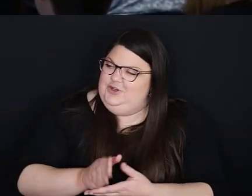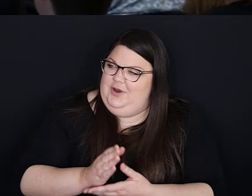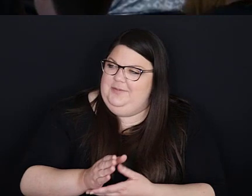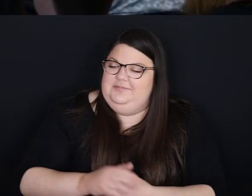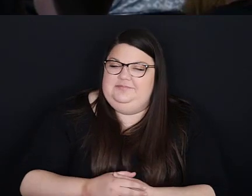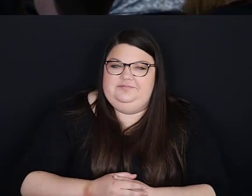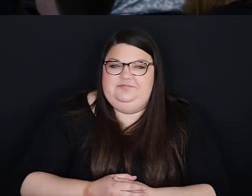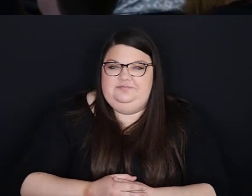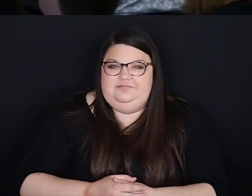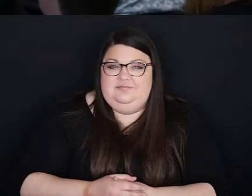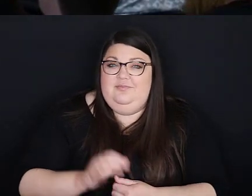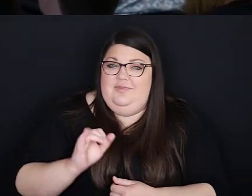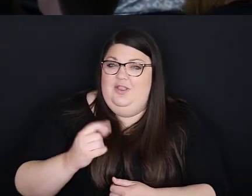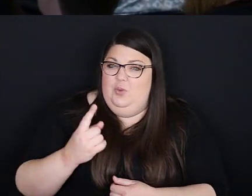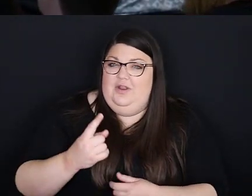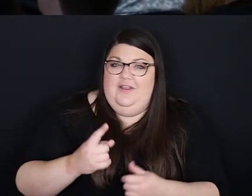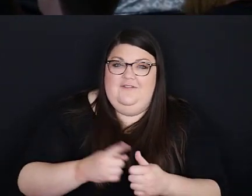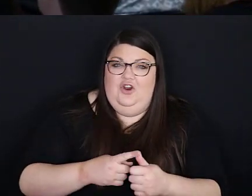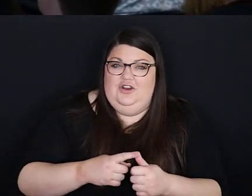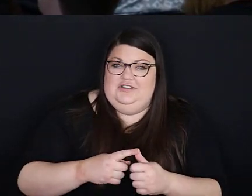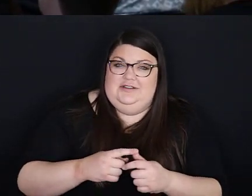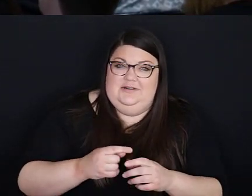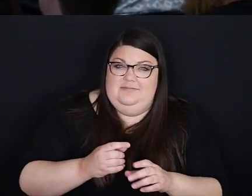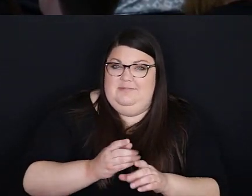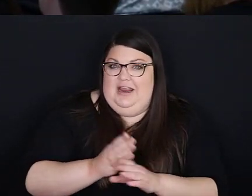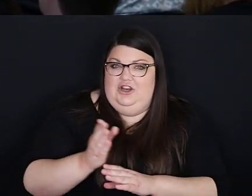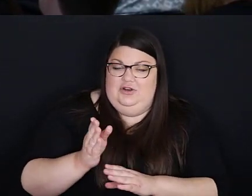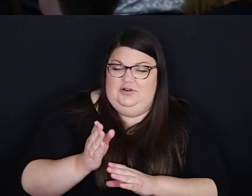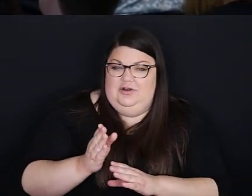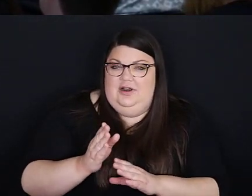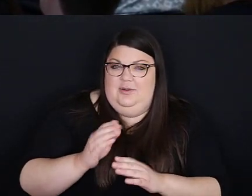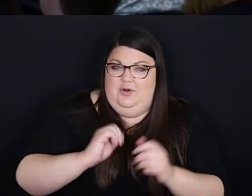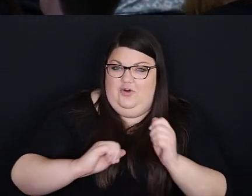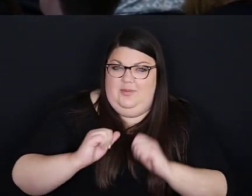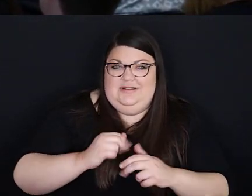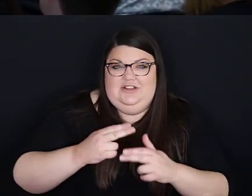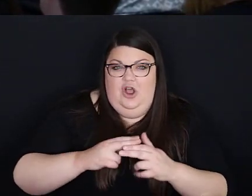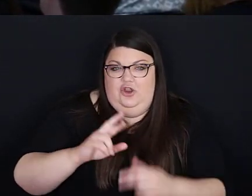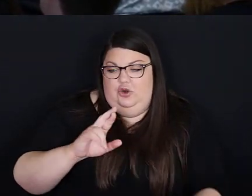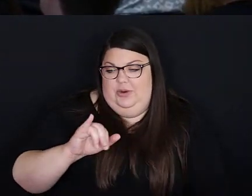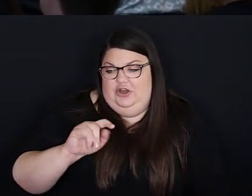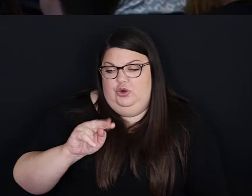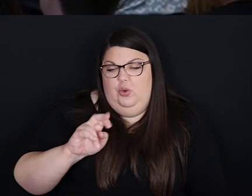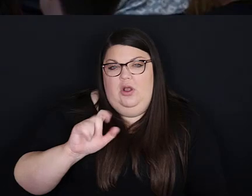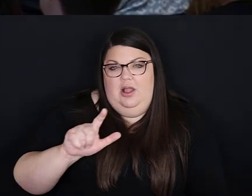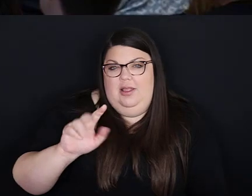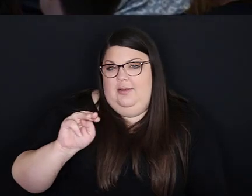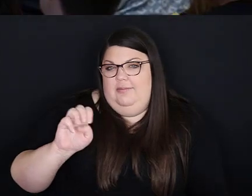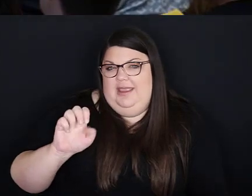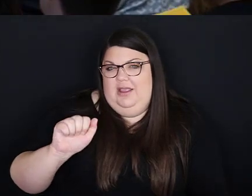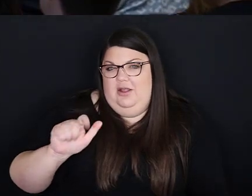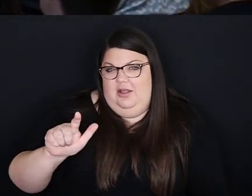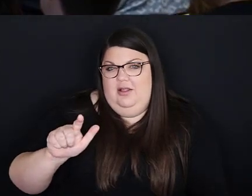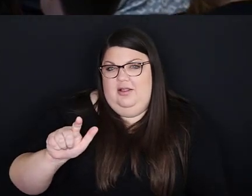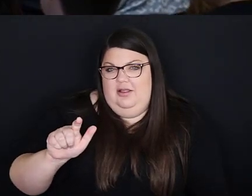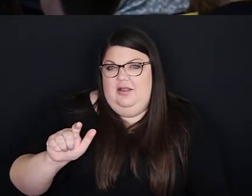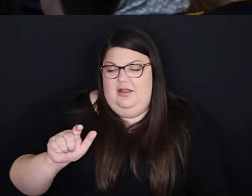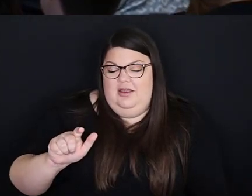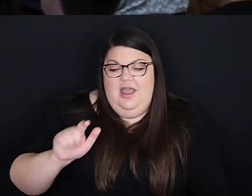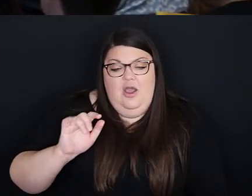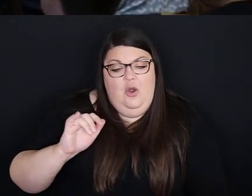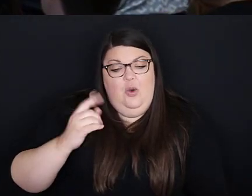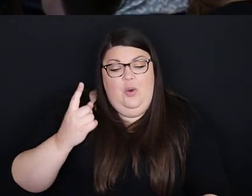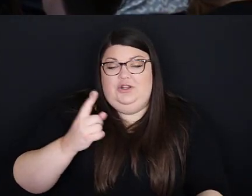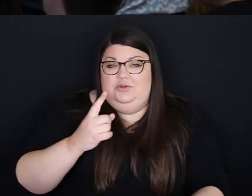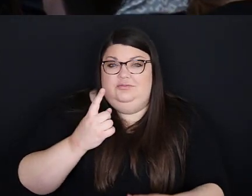Yeah. So that was one of the first major performances that you did in 1969 called Ritual Meal, as Barbara said, and it was, what I think